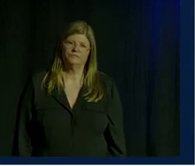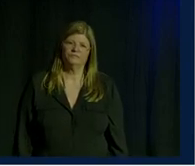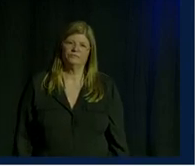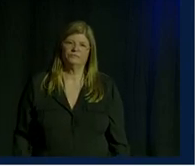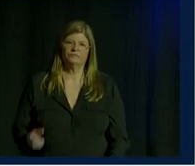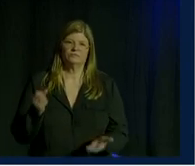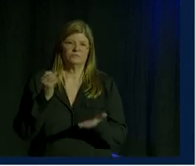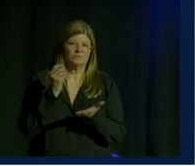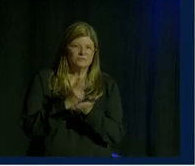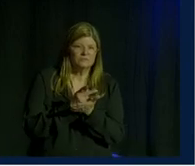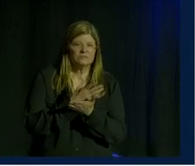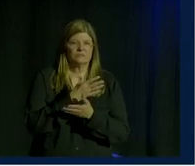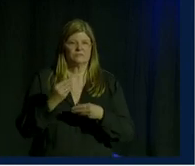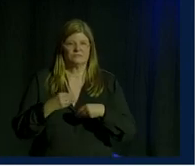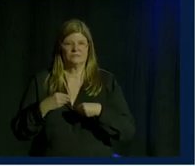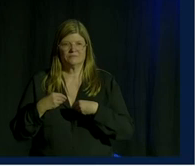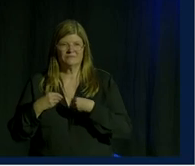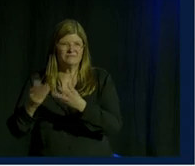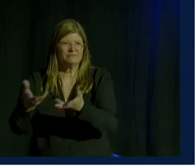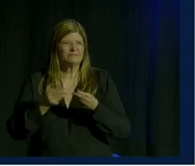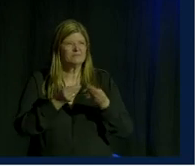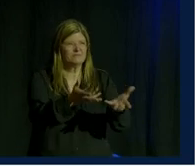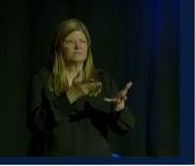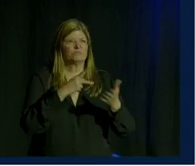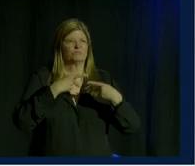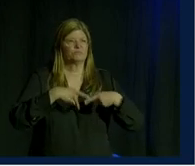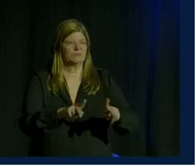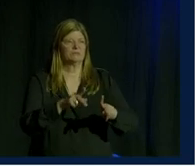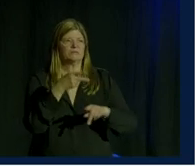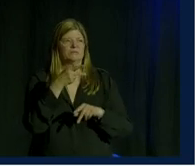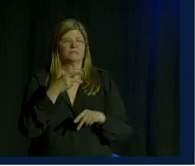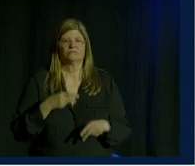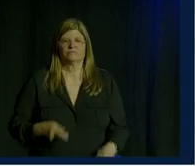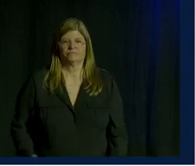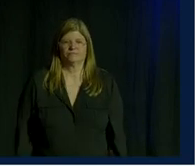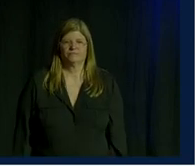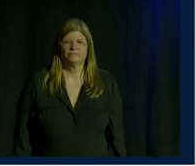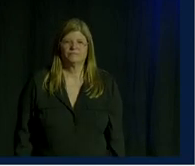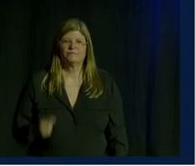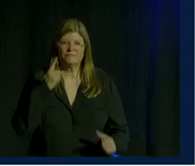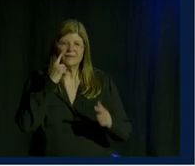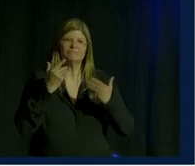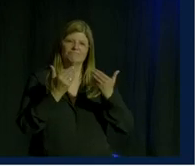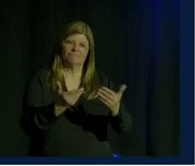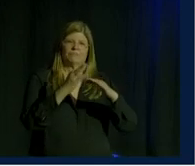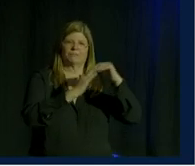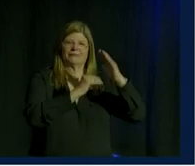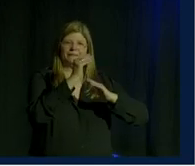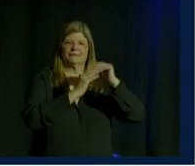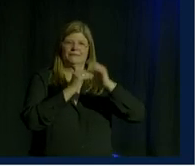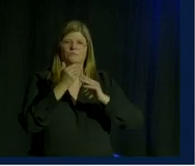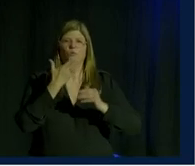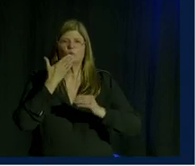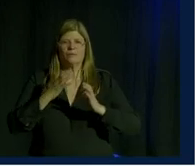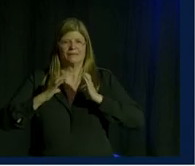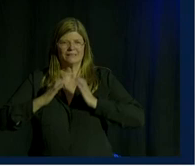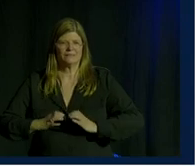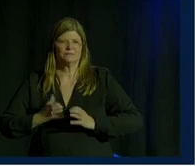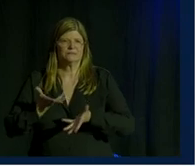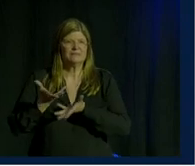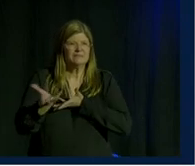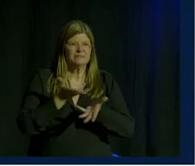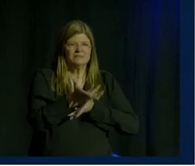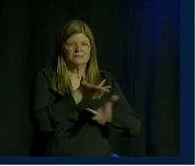how we do business in the last 2 years, focusing our attention on providing stellar customer service and meaningful value